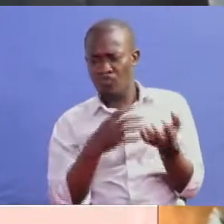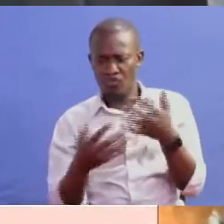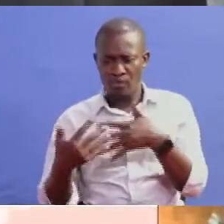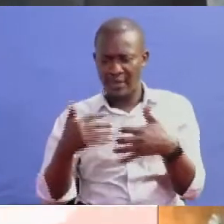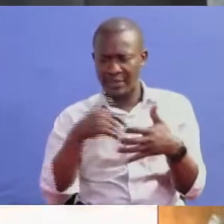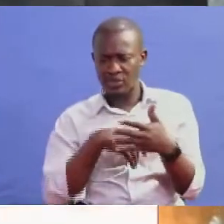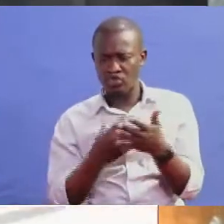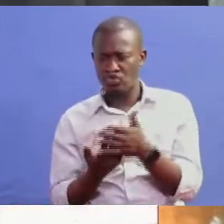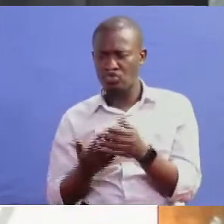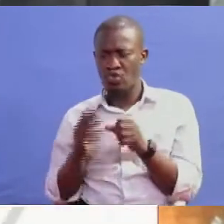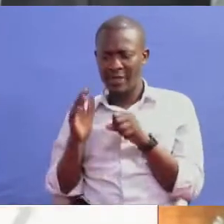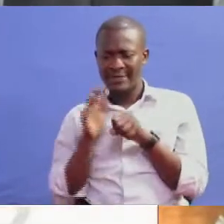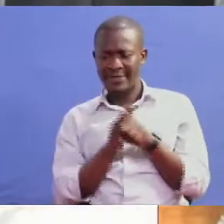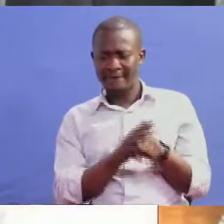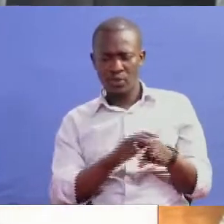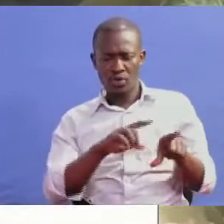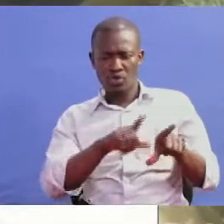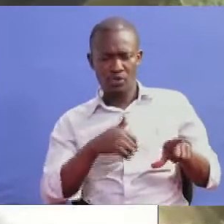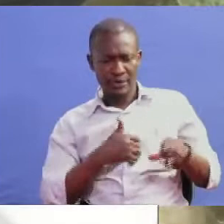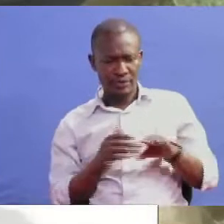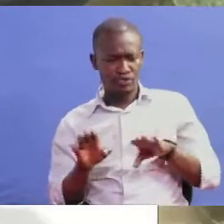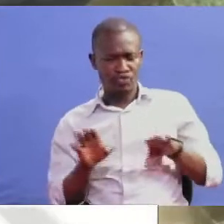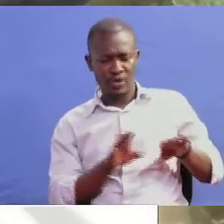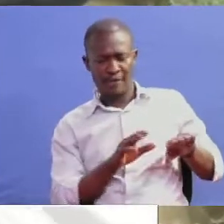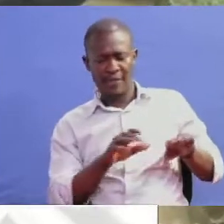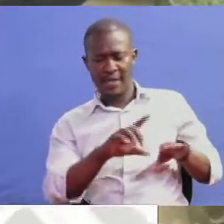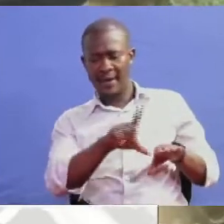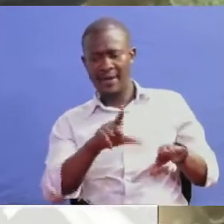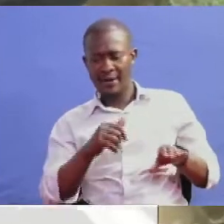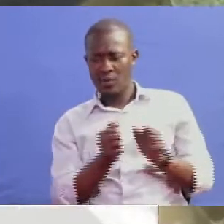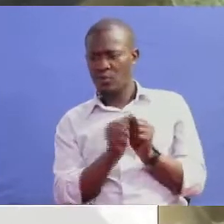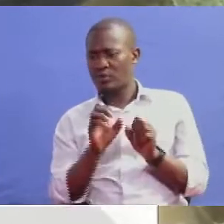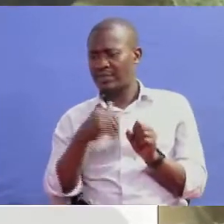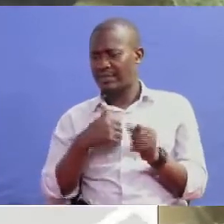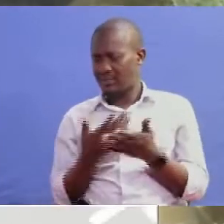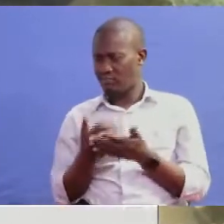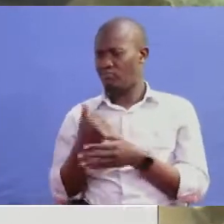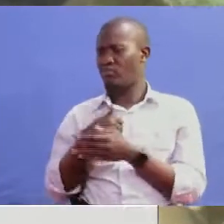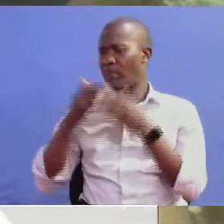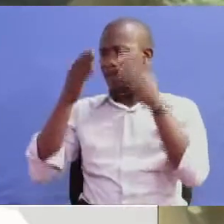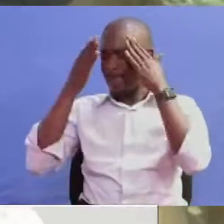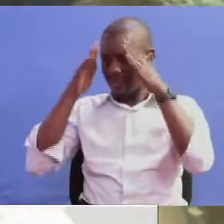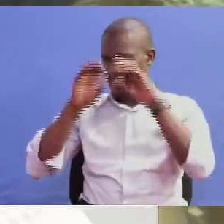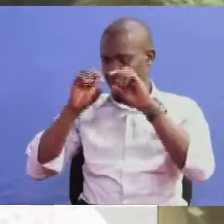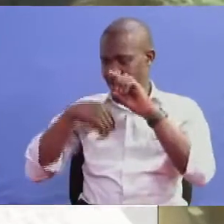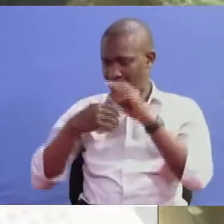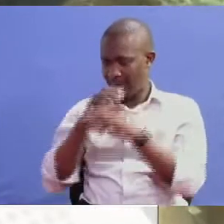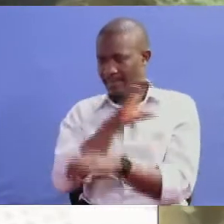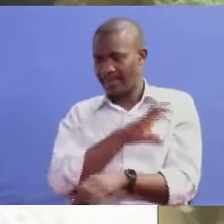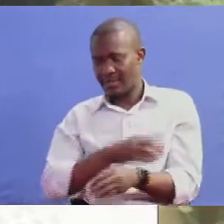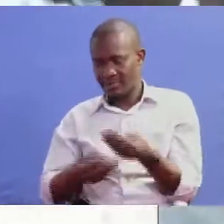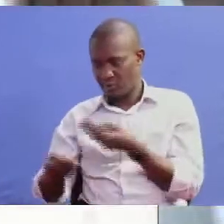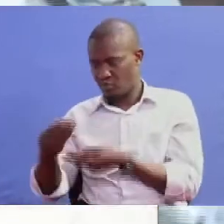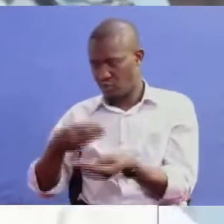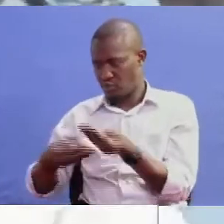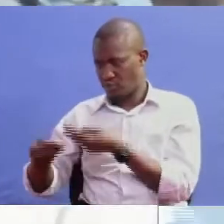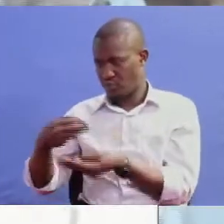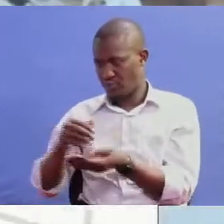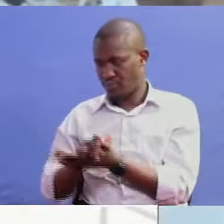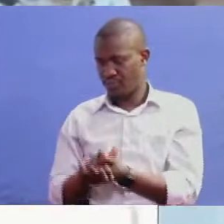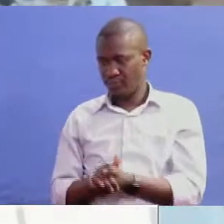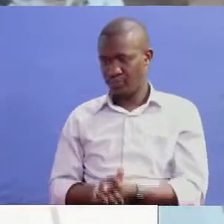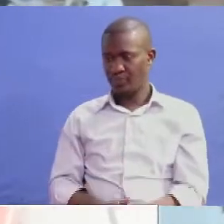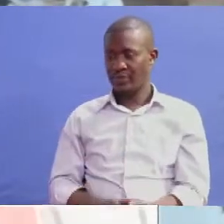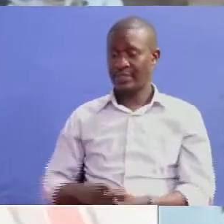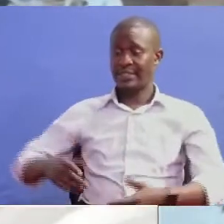to coerce the locals into leaving their ancestral land without proper sensitization and citizen participation. Since